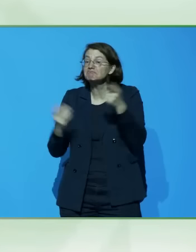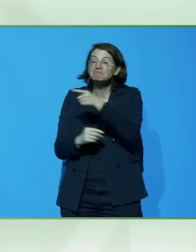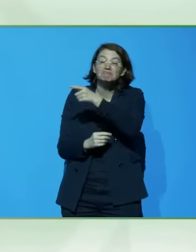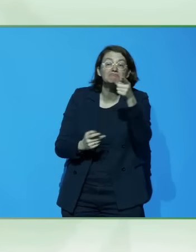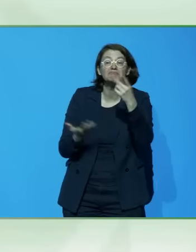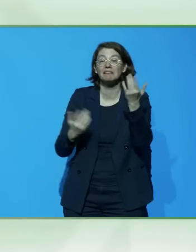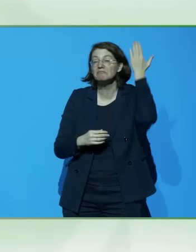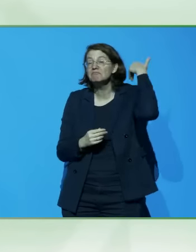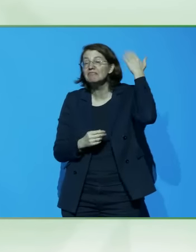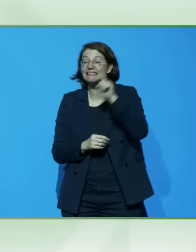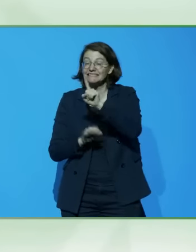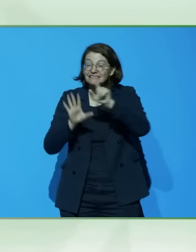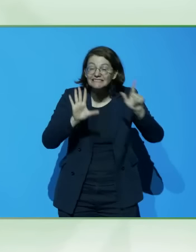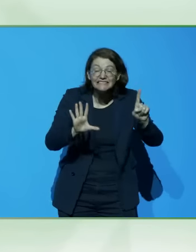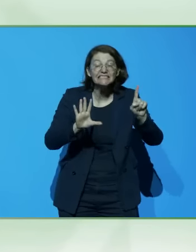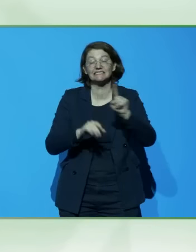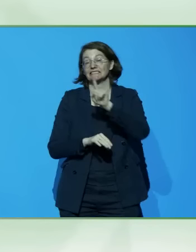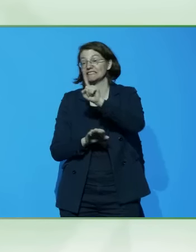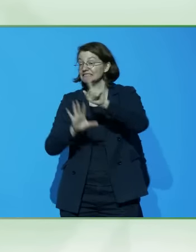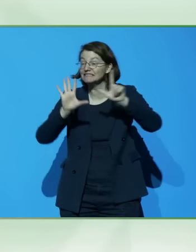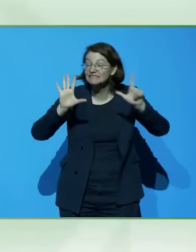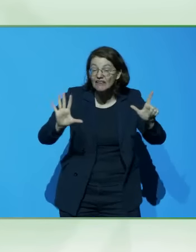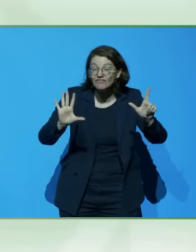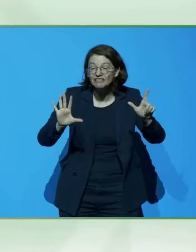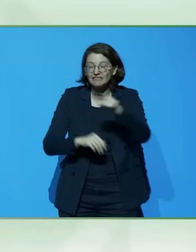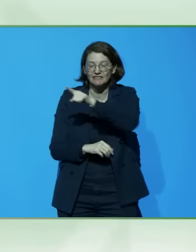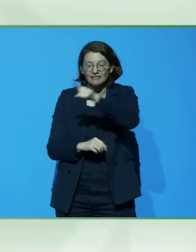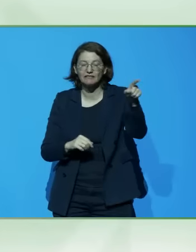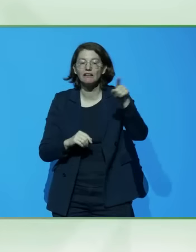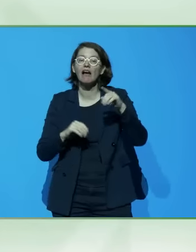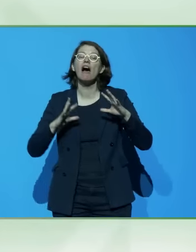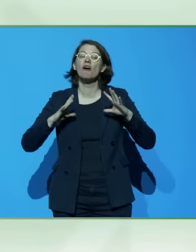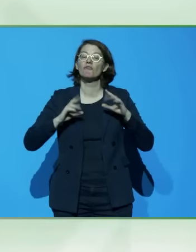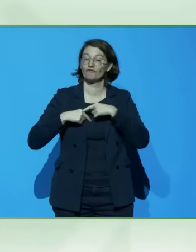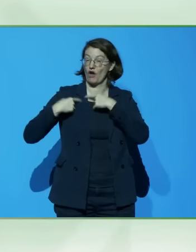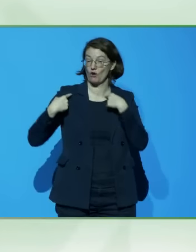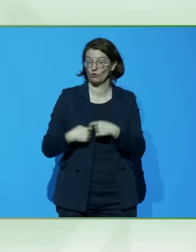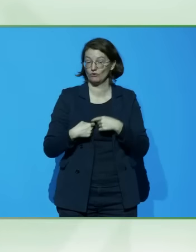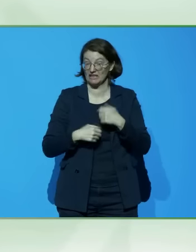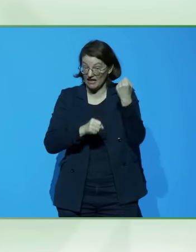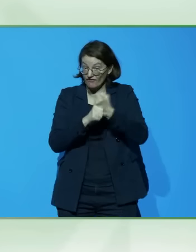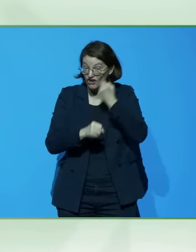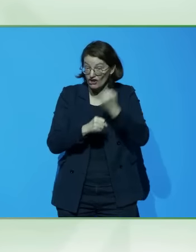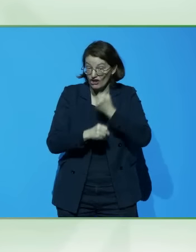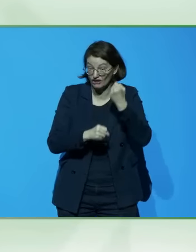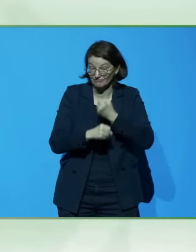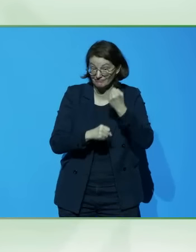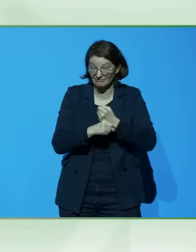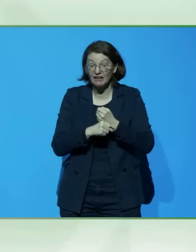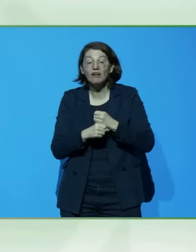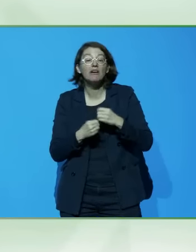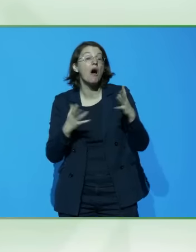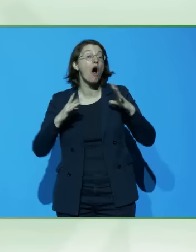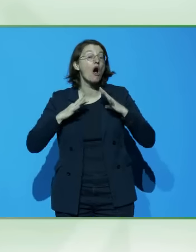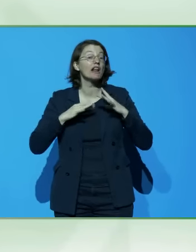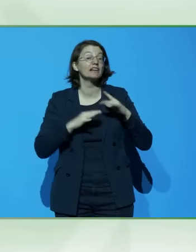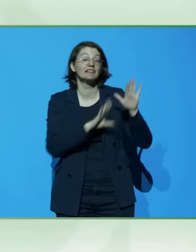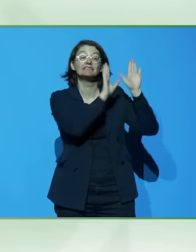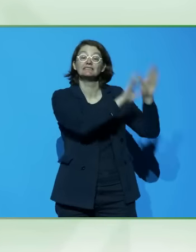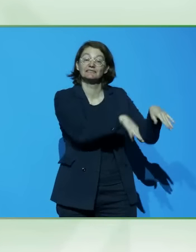Vienna International School student has vacation this week and is here in the room helping you. So please, a warm applause for them as well.